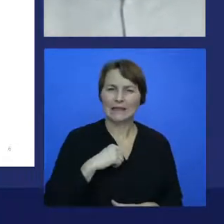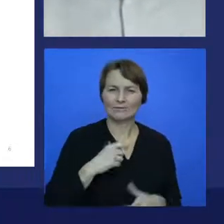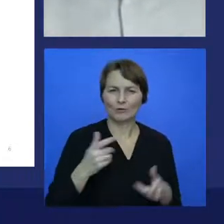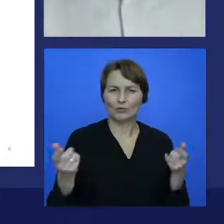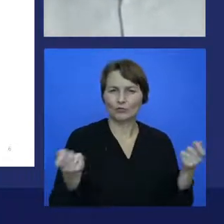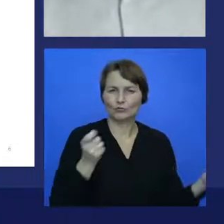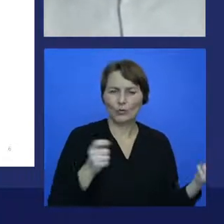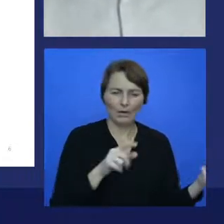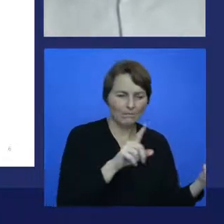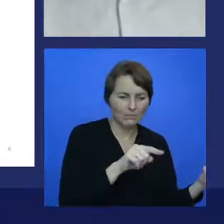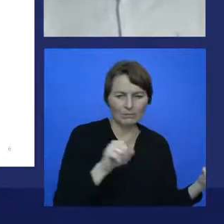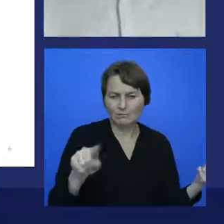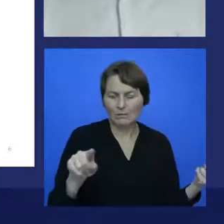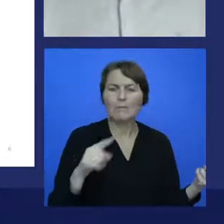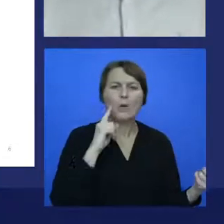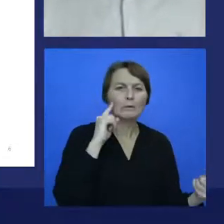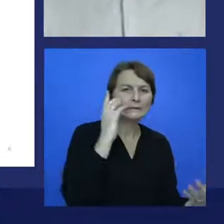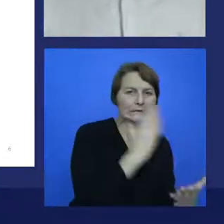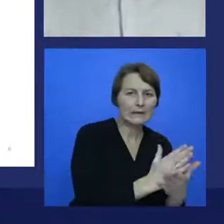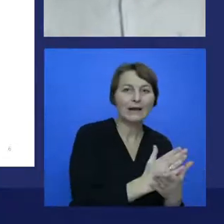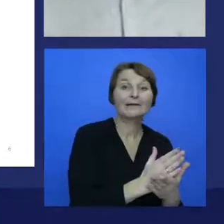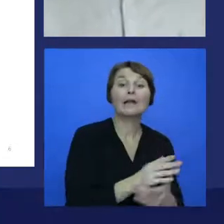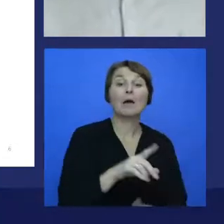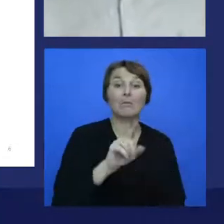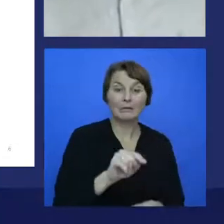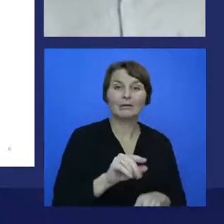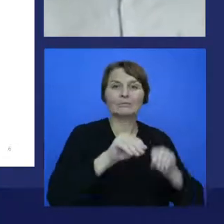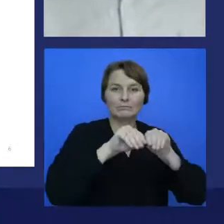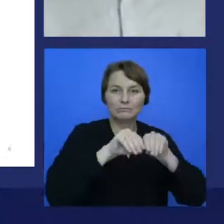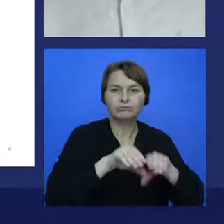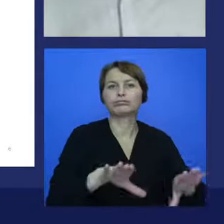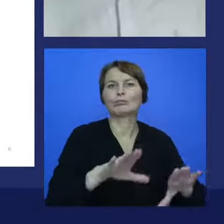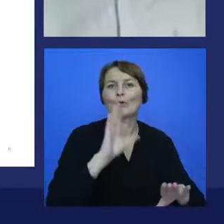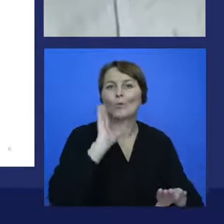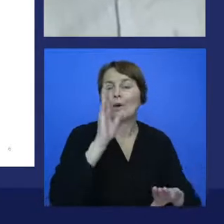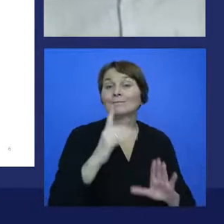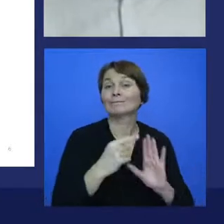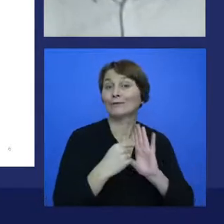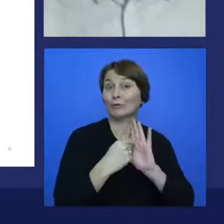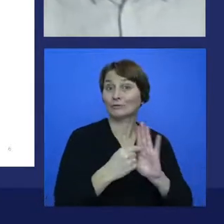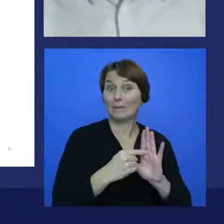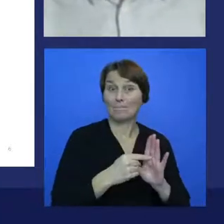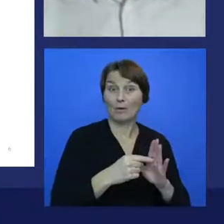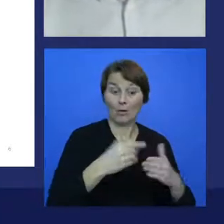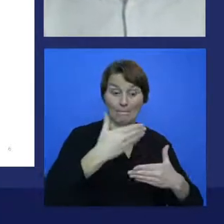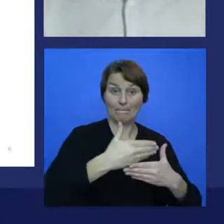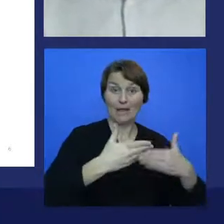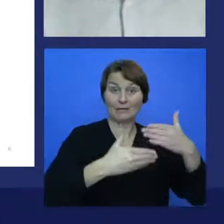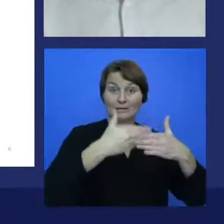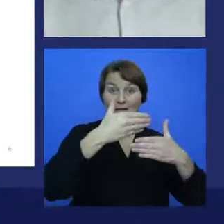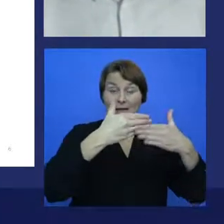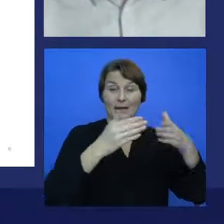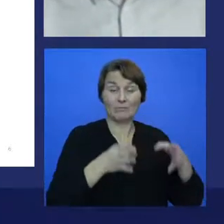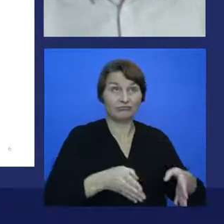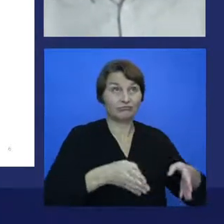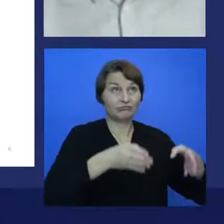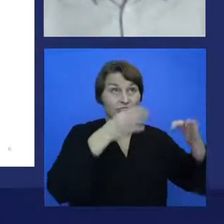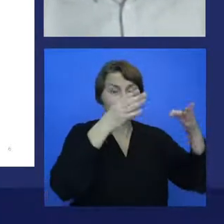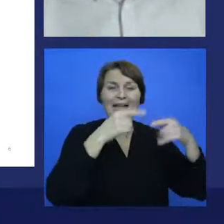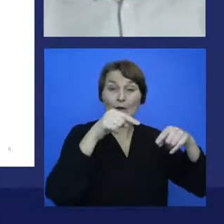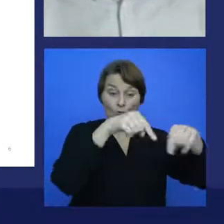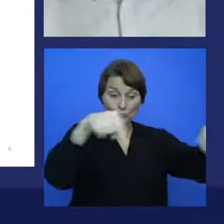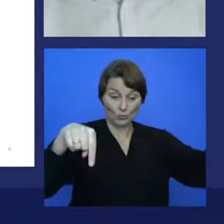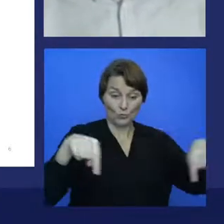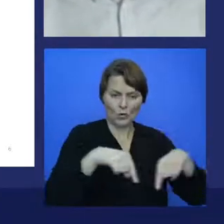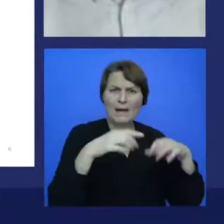actually actuate those as well. So, you know, in a smart building example, it might be, oh, this room's too cold, let's turn on the heaters, and we can actually make